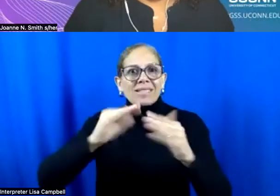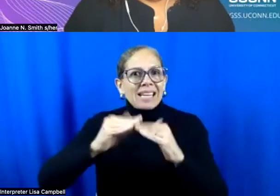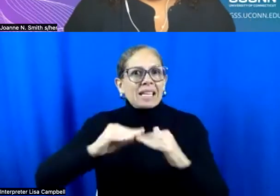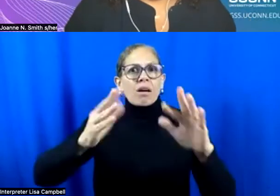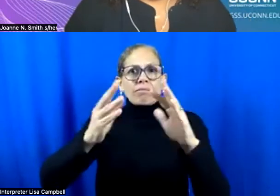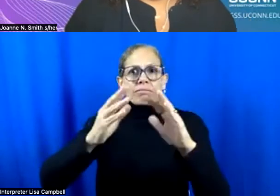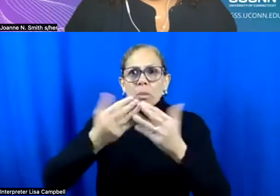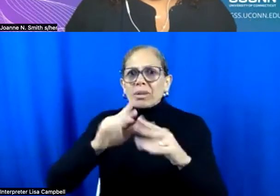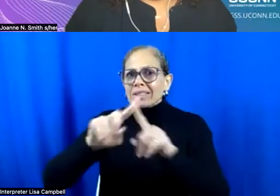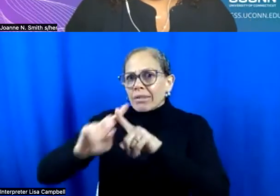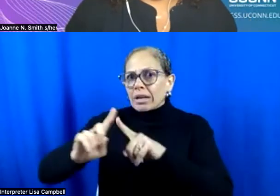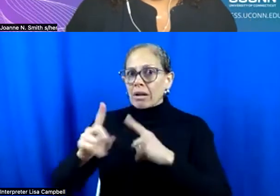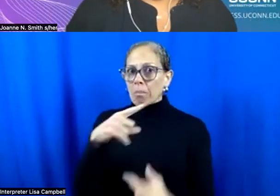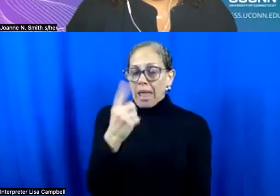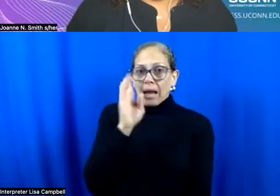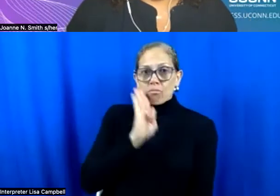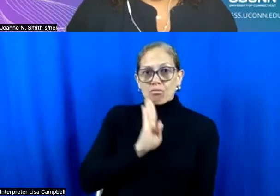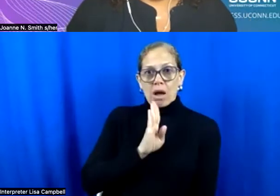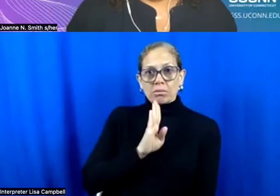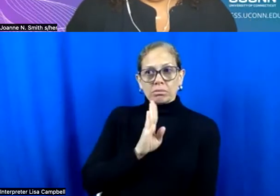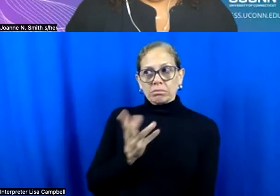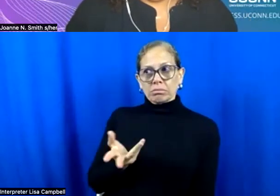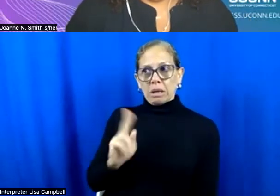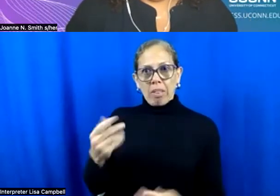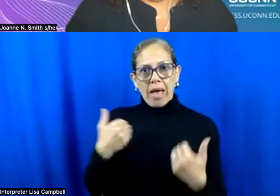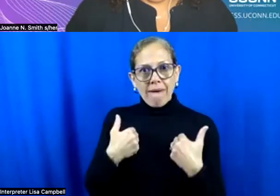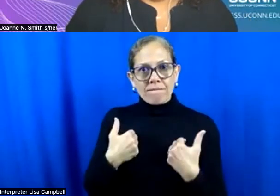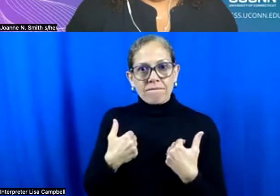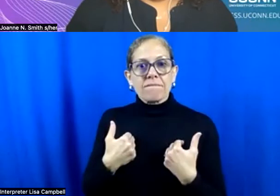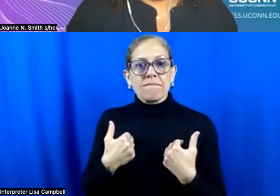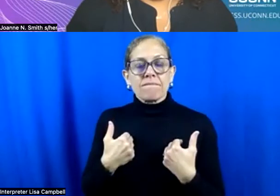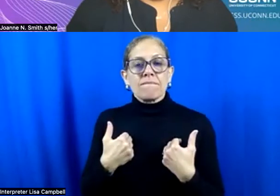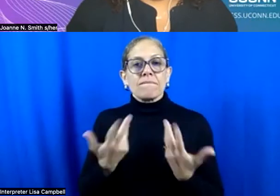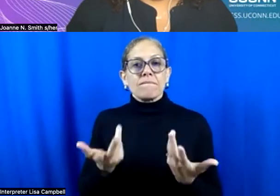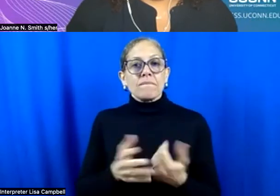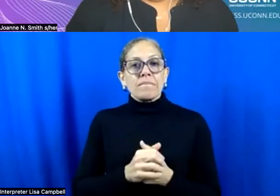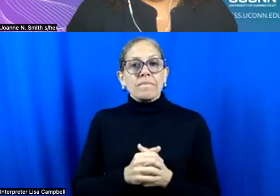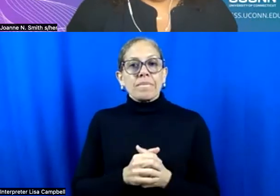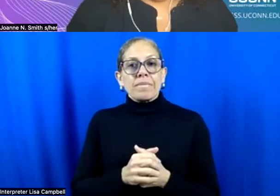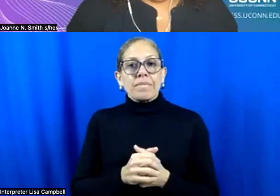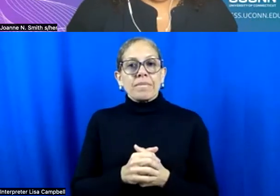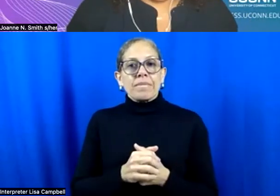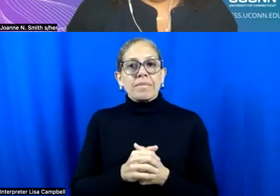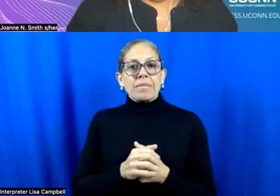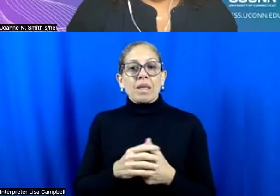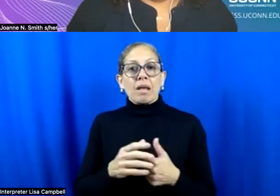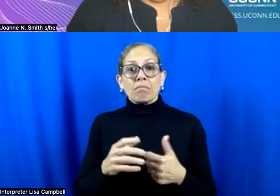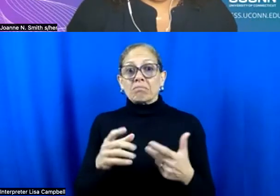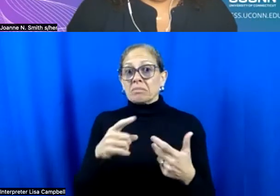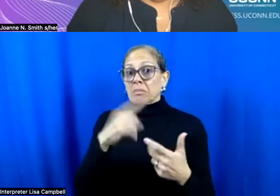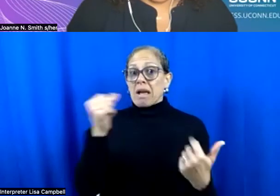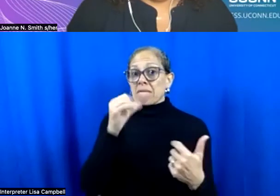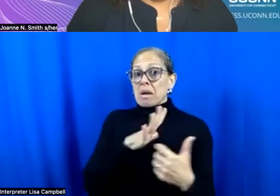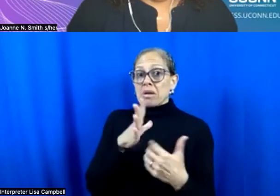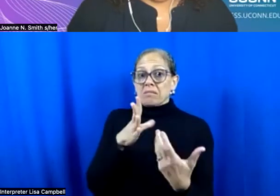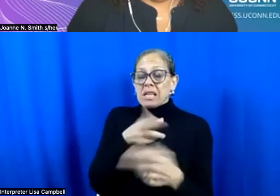communities that Black and brown folks lend. And so, you know, having a Black feminist lens is just